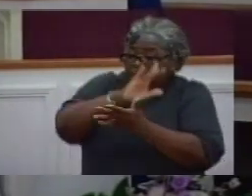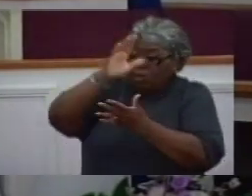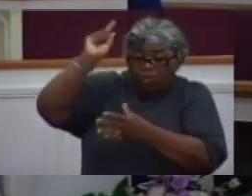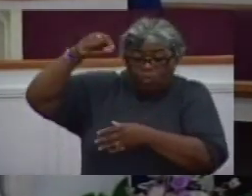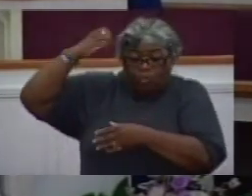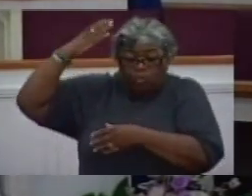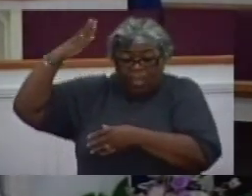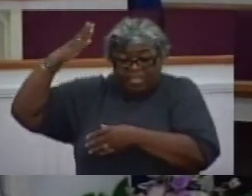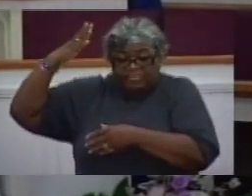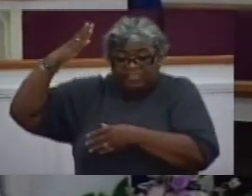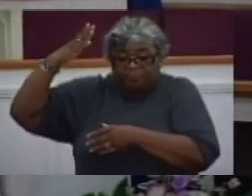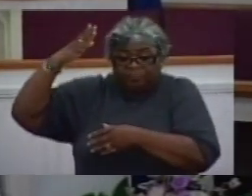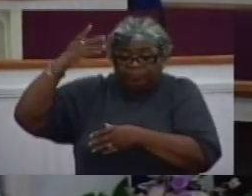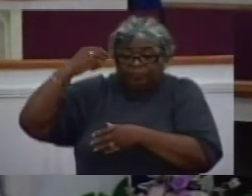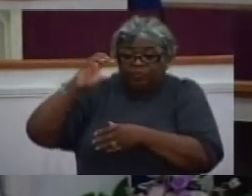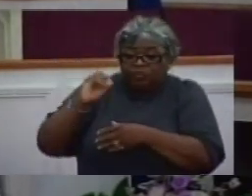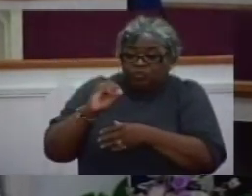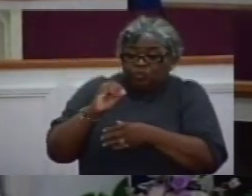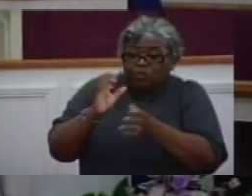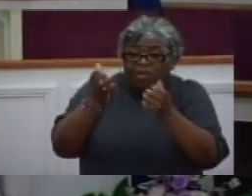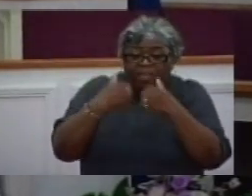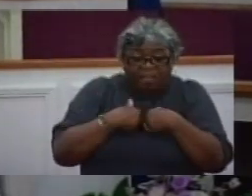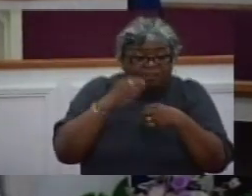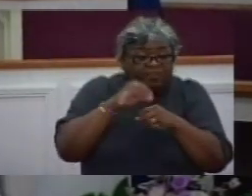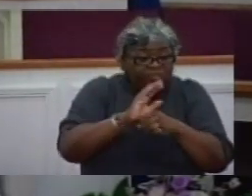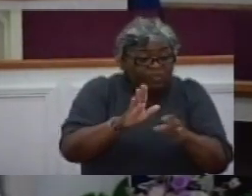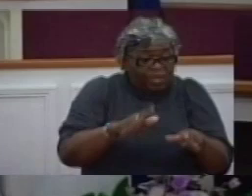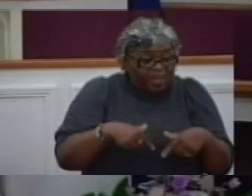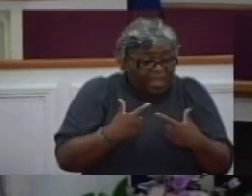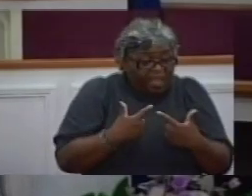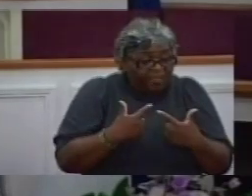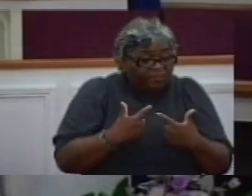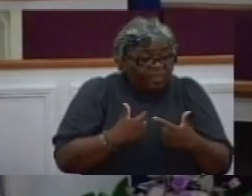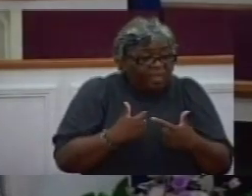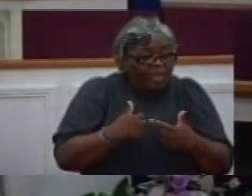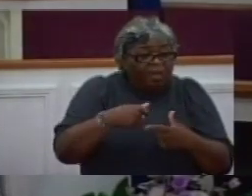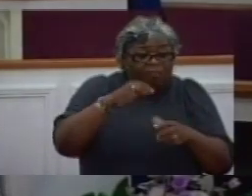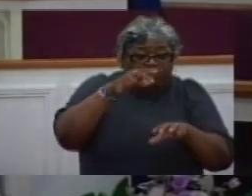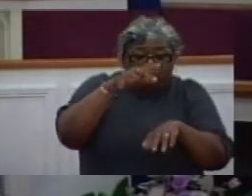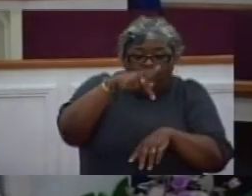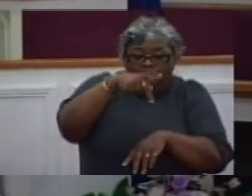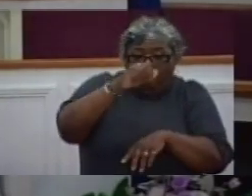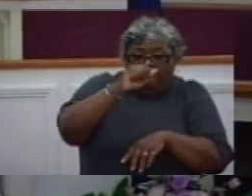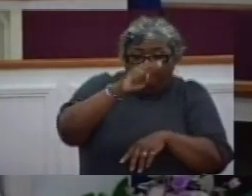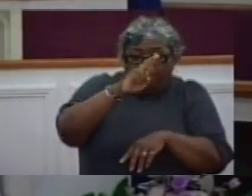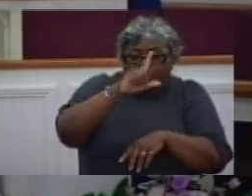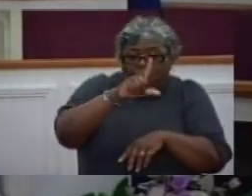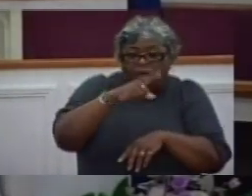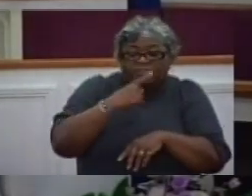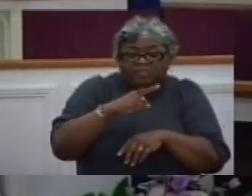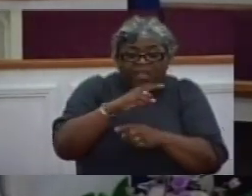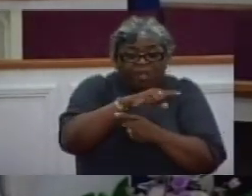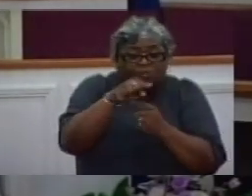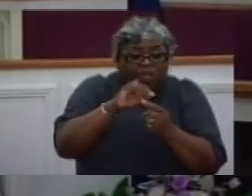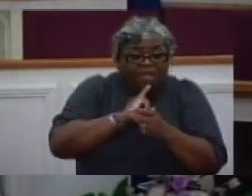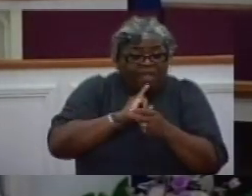grace to abound in your life, Paul says that when I am